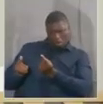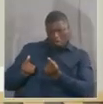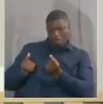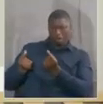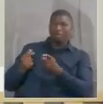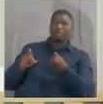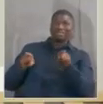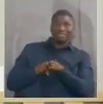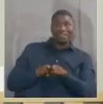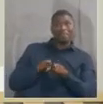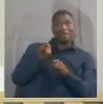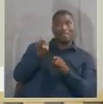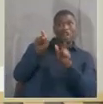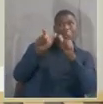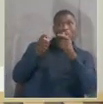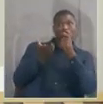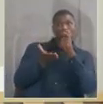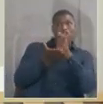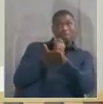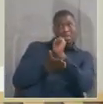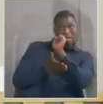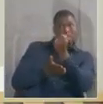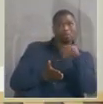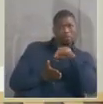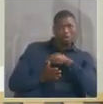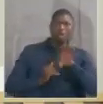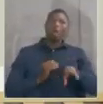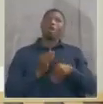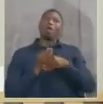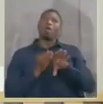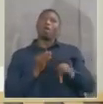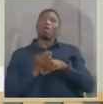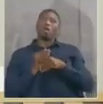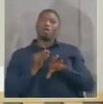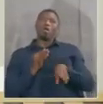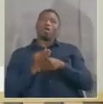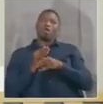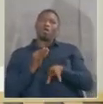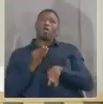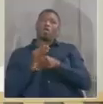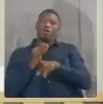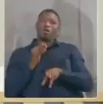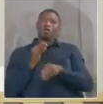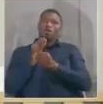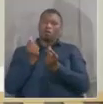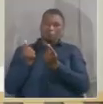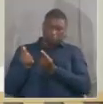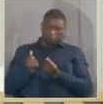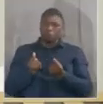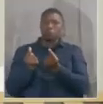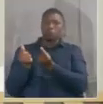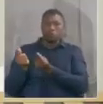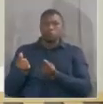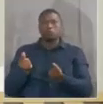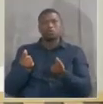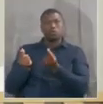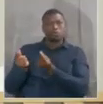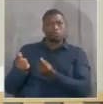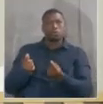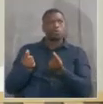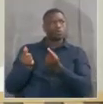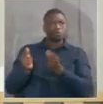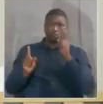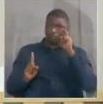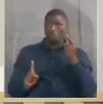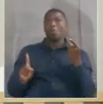the Moerane Commission findings and recommendations on the table, so as then we can